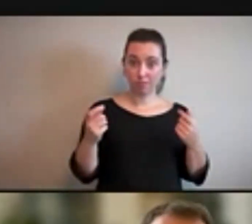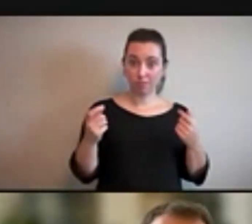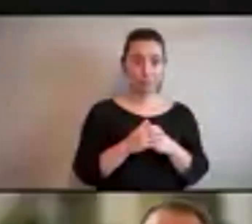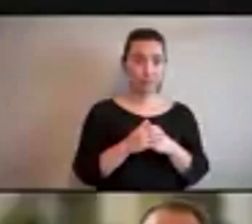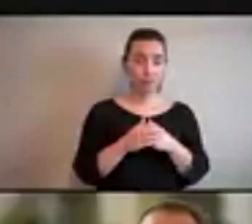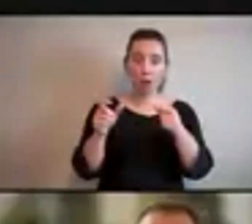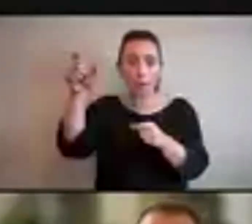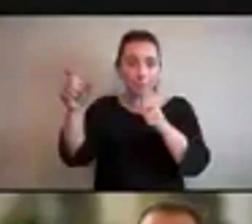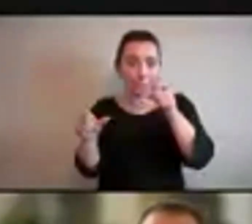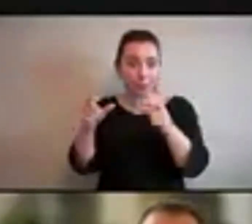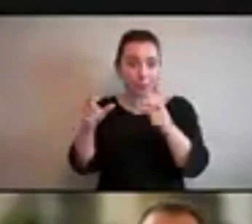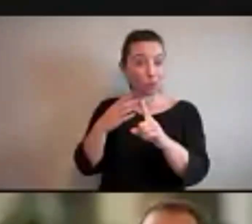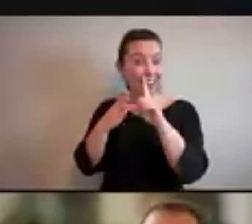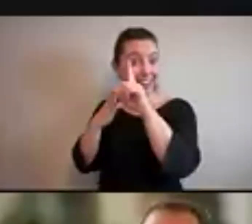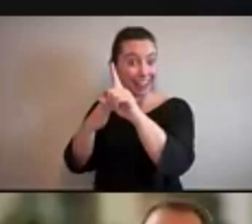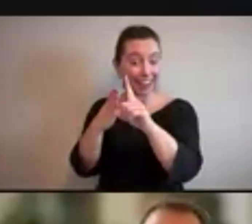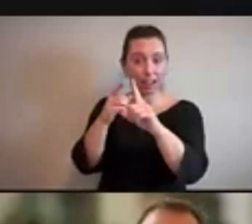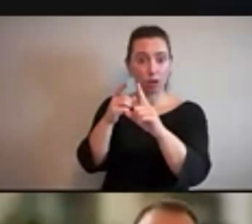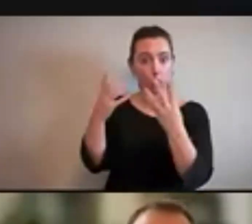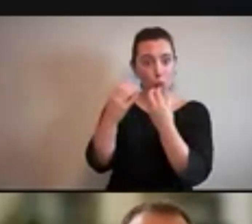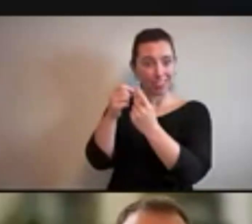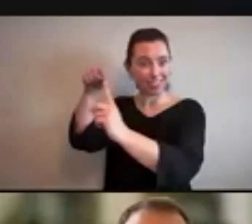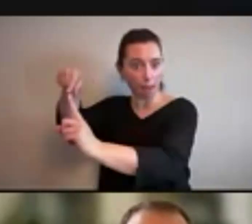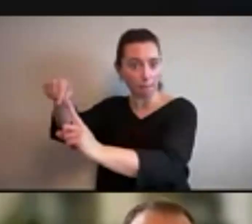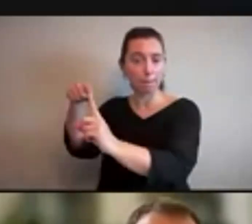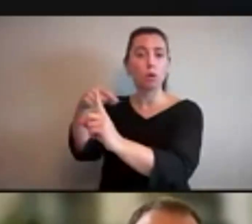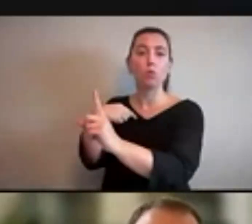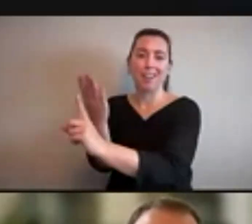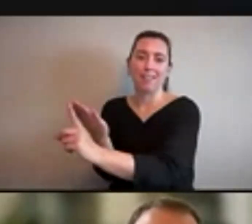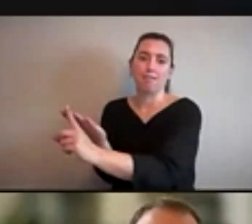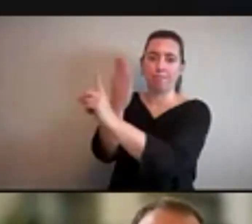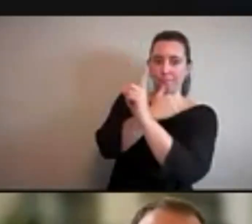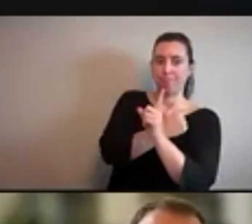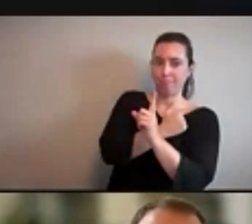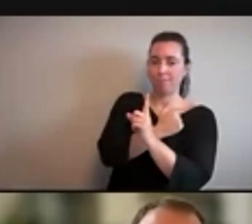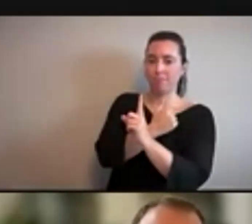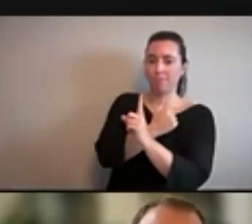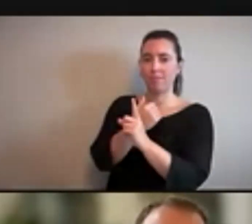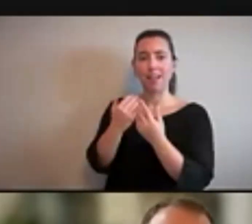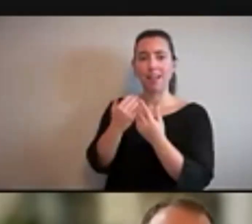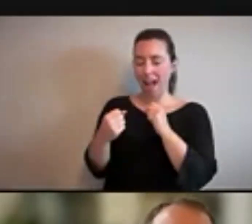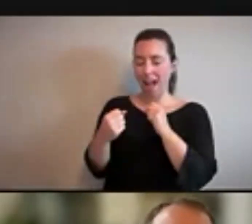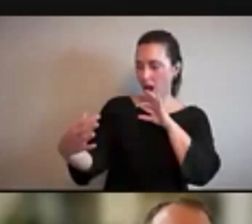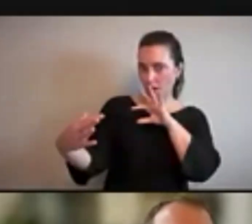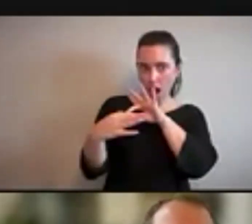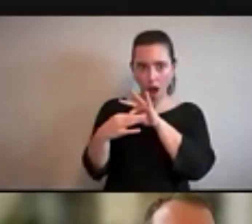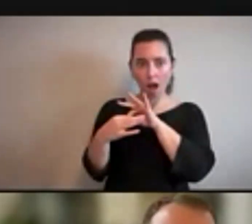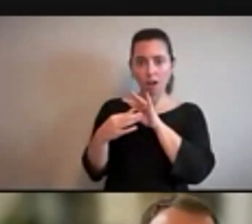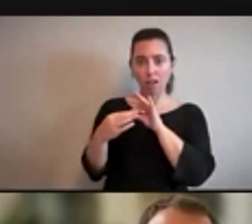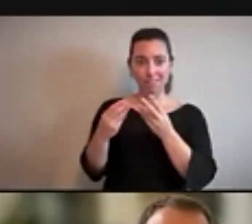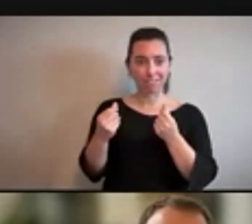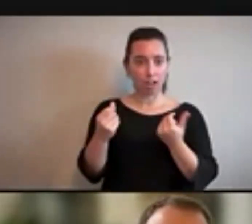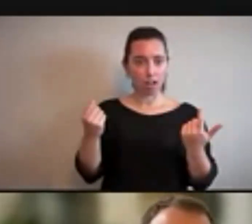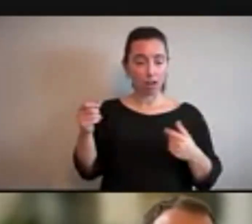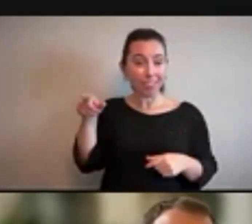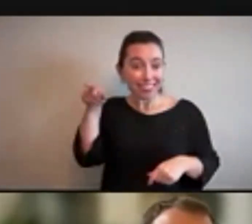invite them to events, and get this direct feeling, this authentic feeling of this is what we work